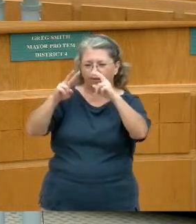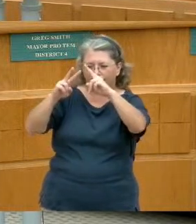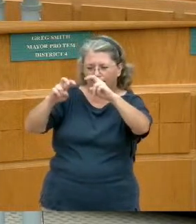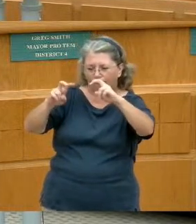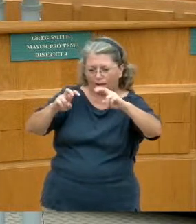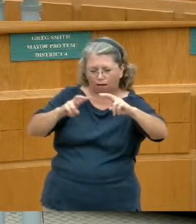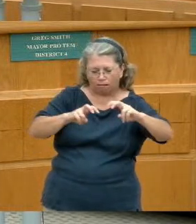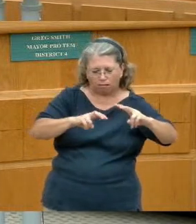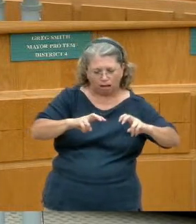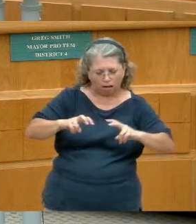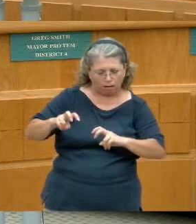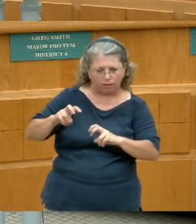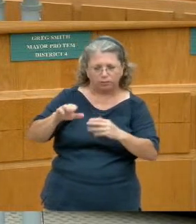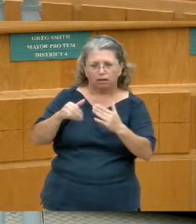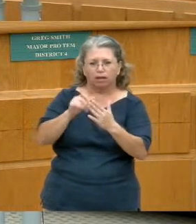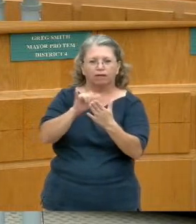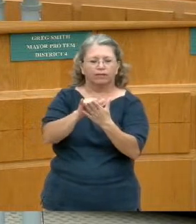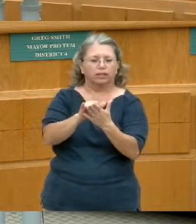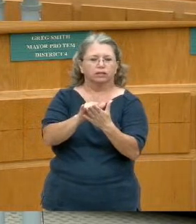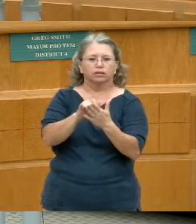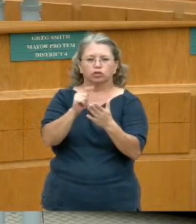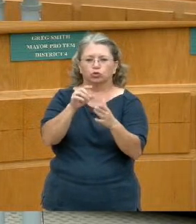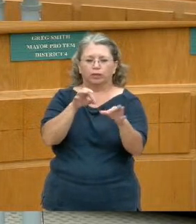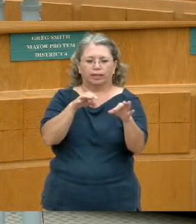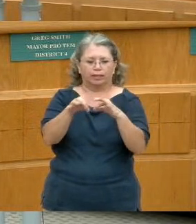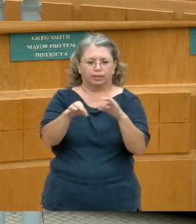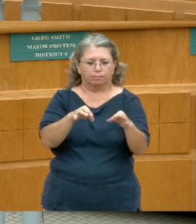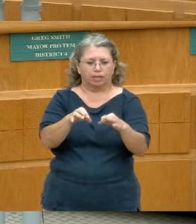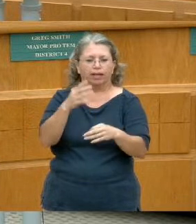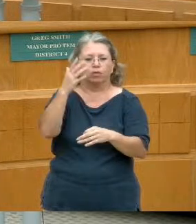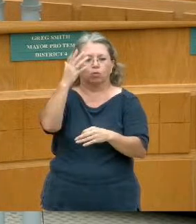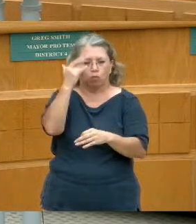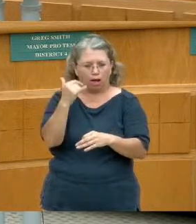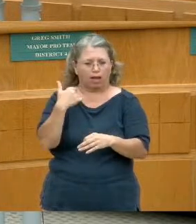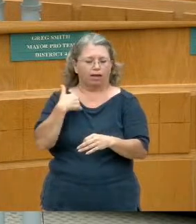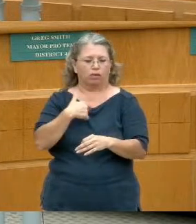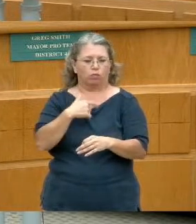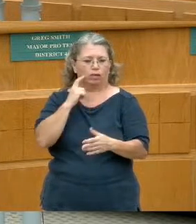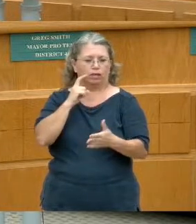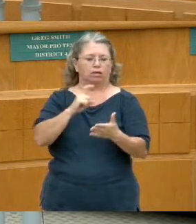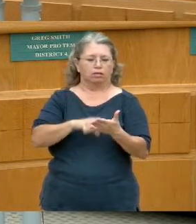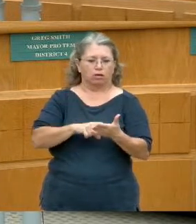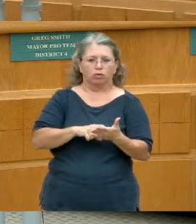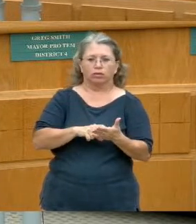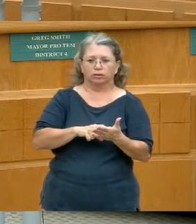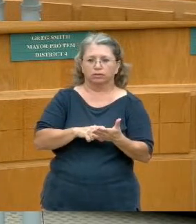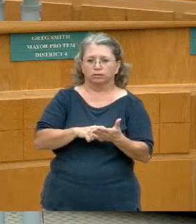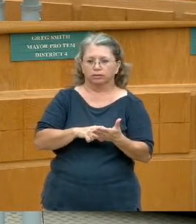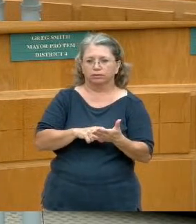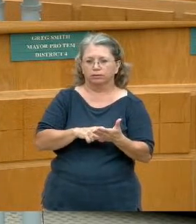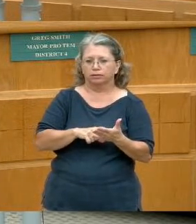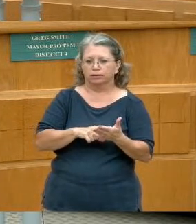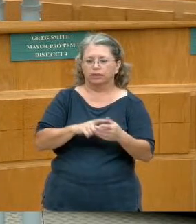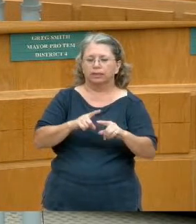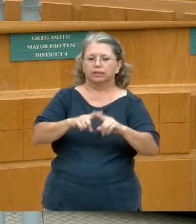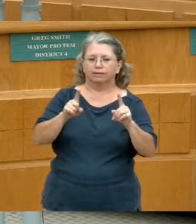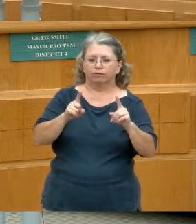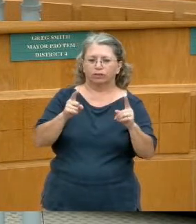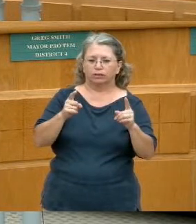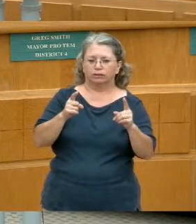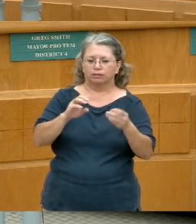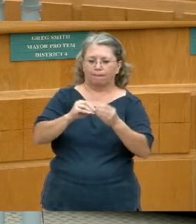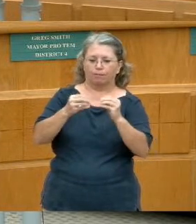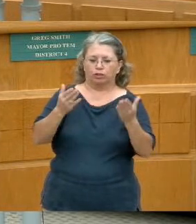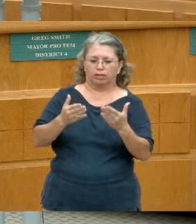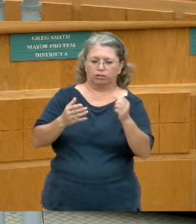And all the things I've said so far do seem to have some relationship with that pattern that we see. Nonetheless,